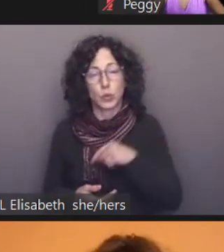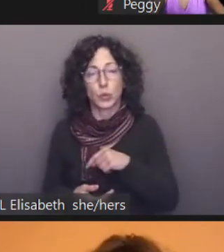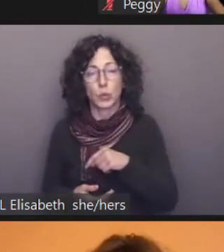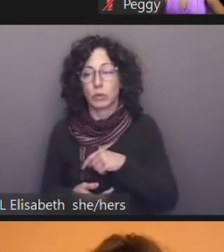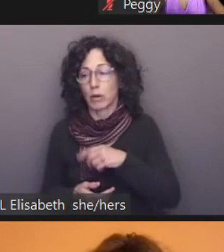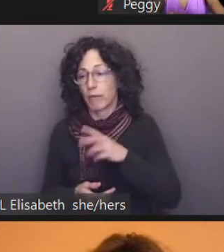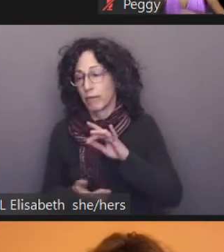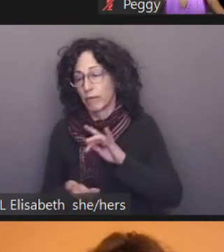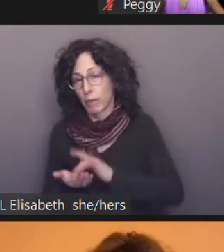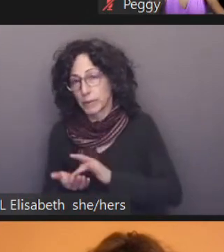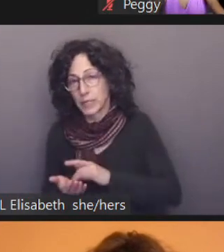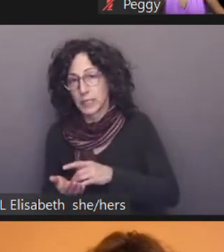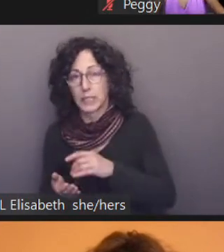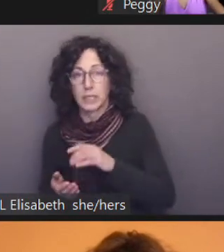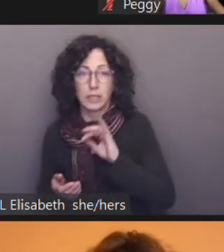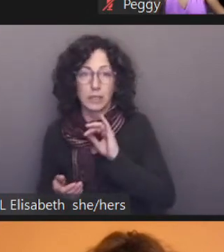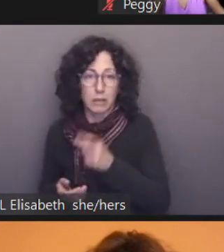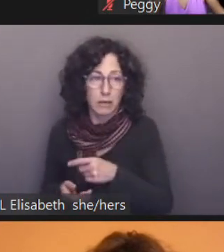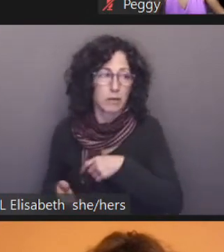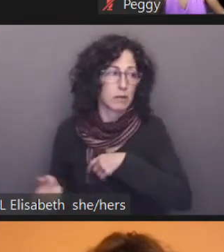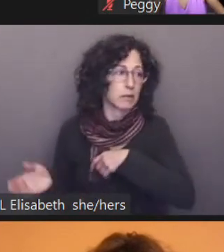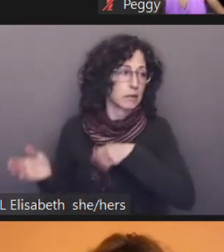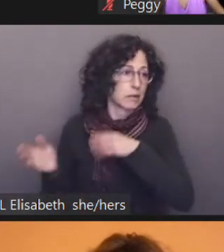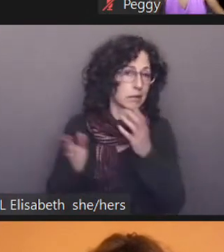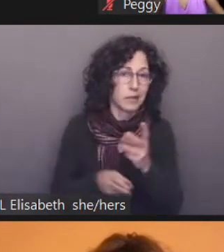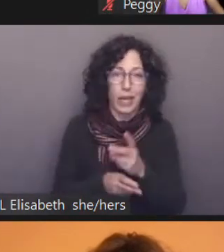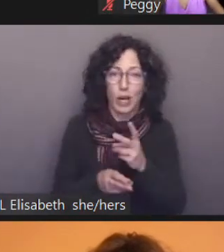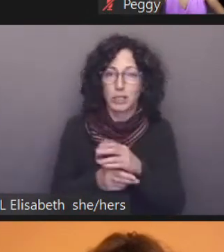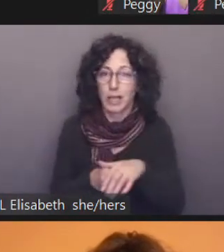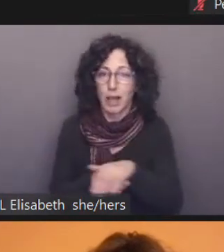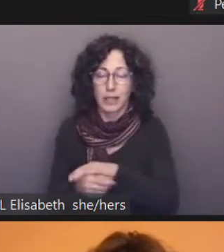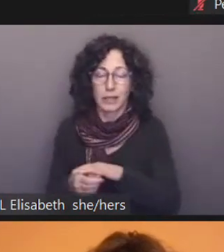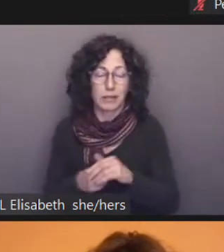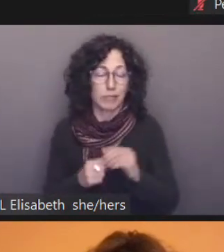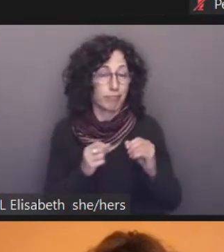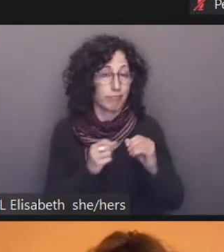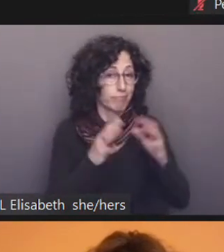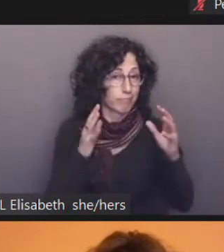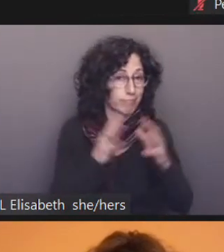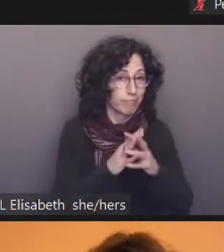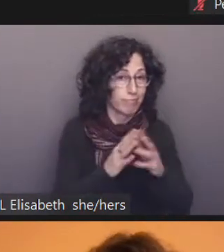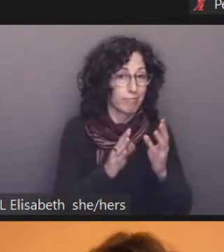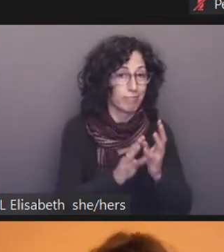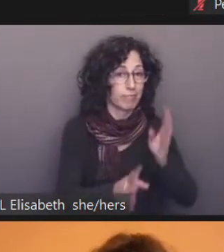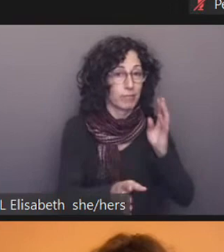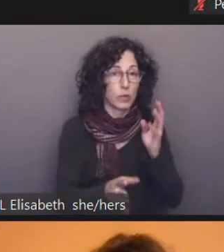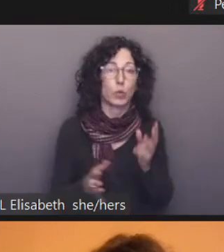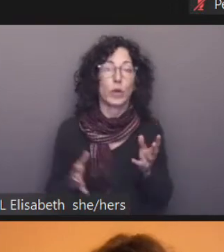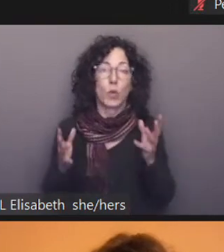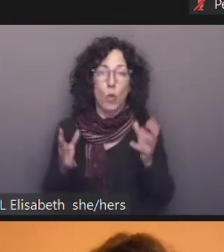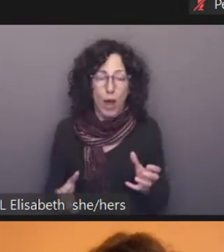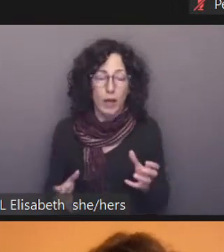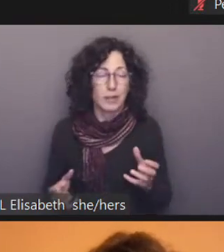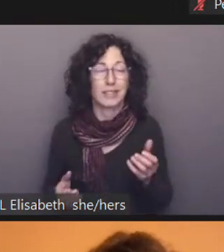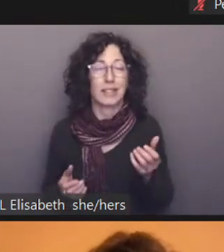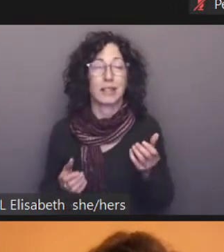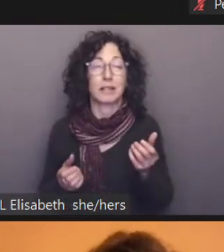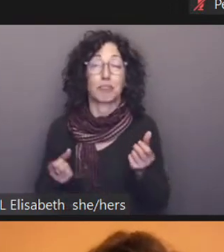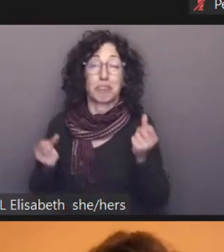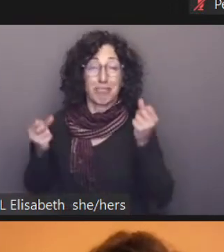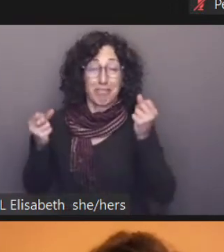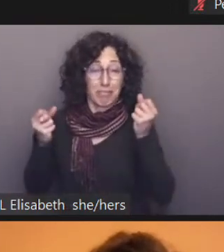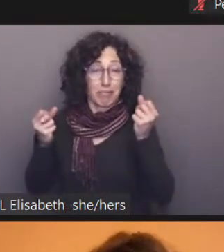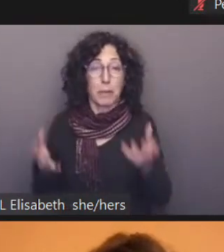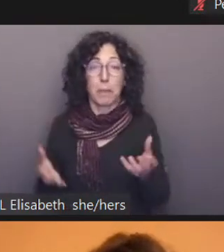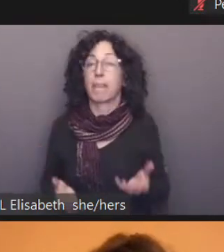and get vaccines. So our main goal is that we want as many youth that live in San Francisco, that are